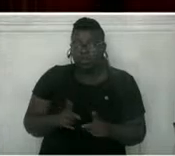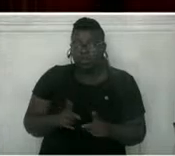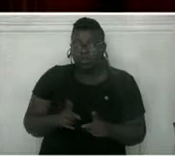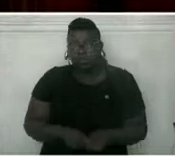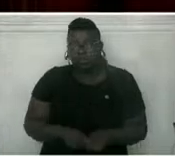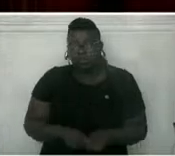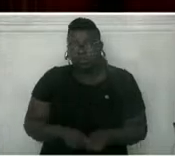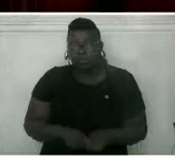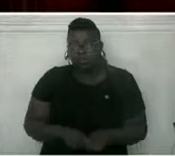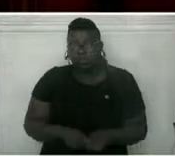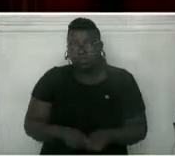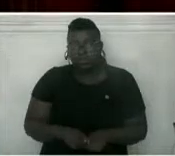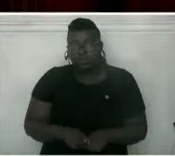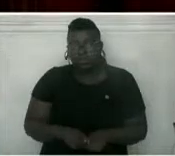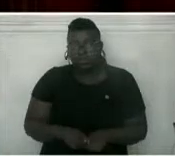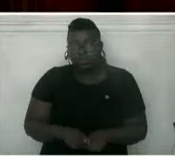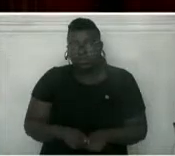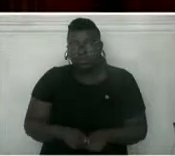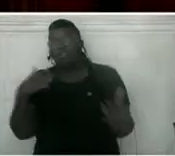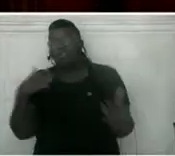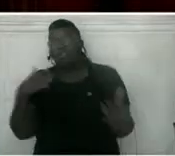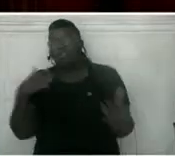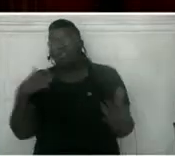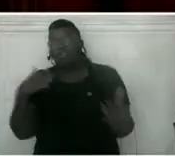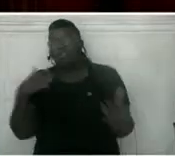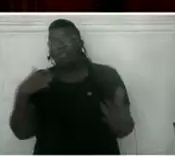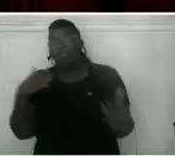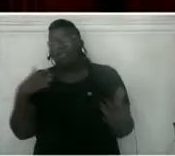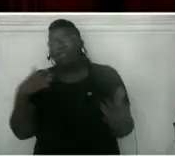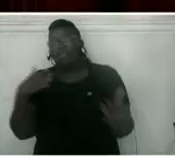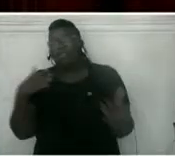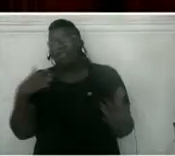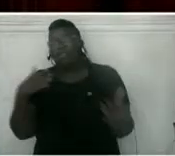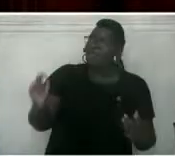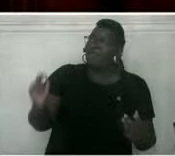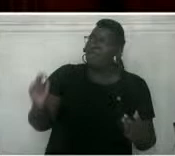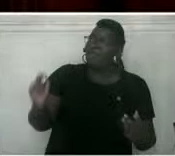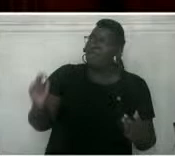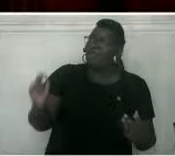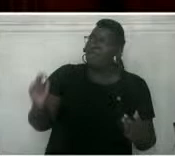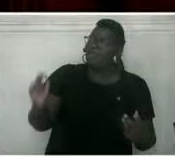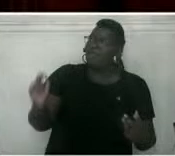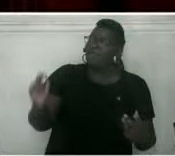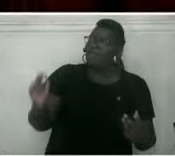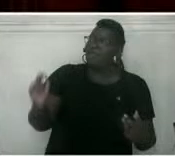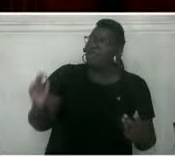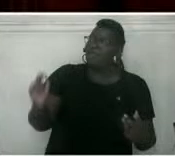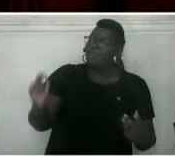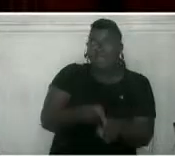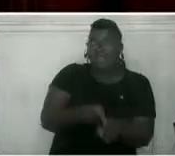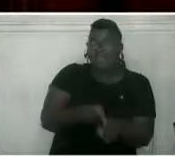an opportunity to participate for the first time in the Comrade Marathon.